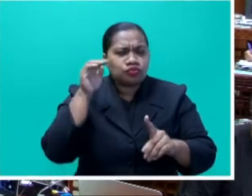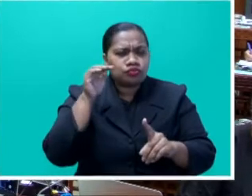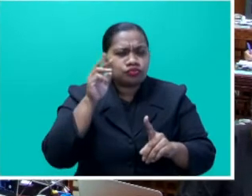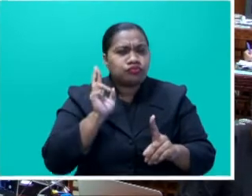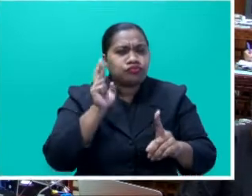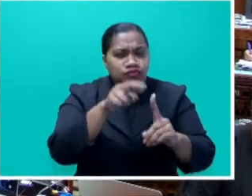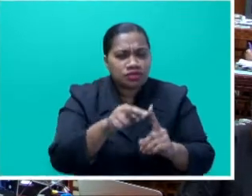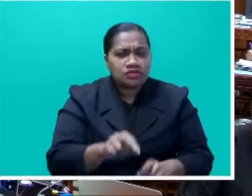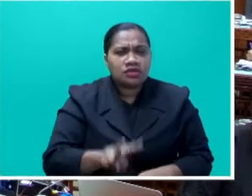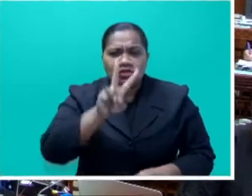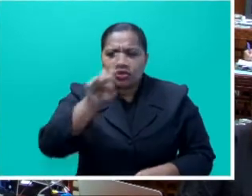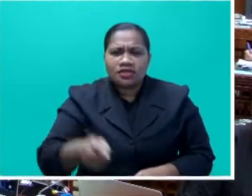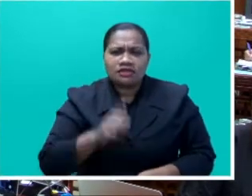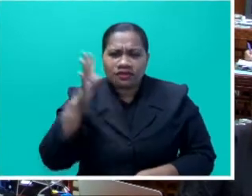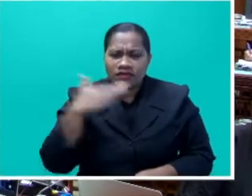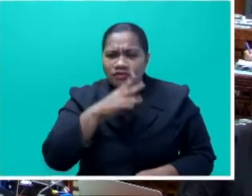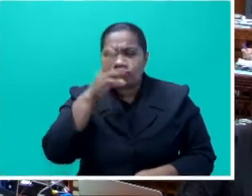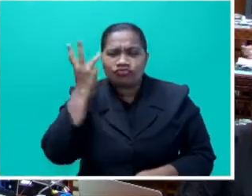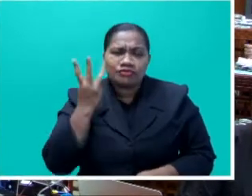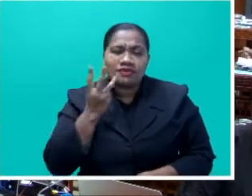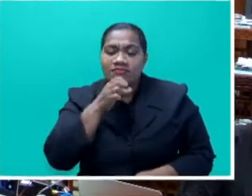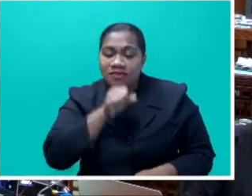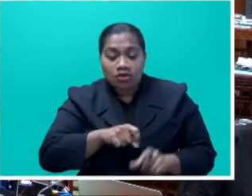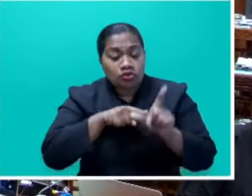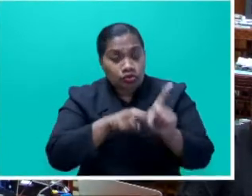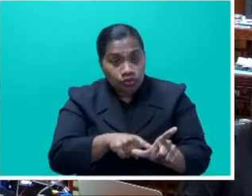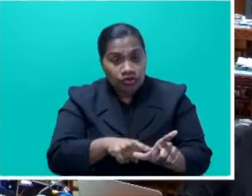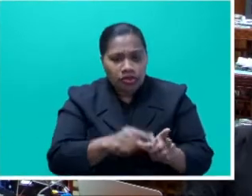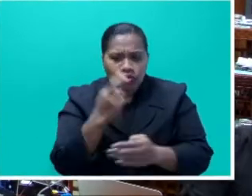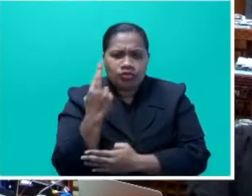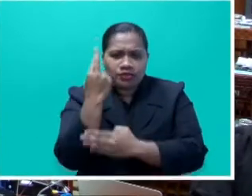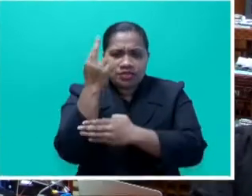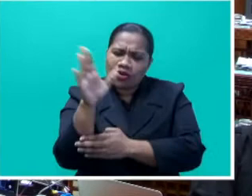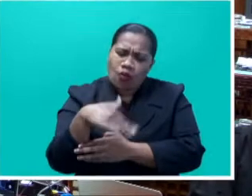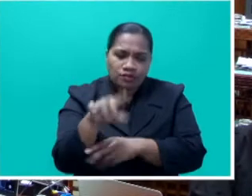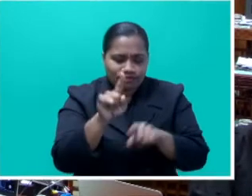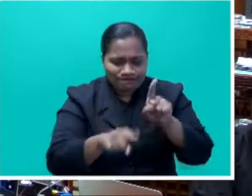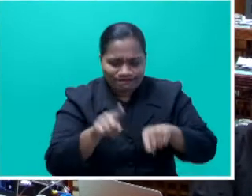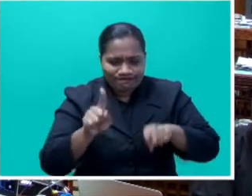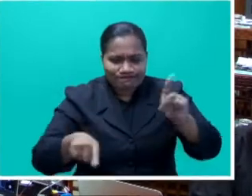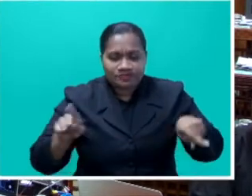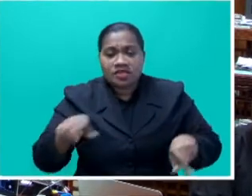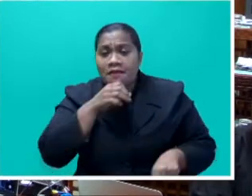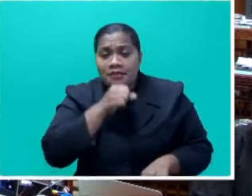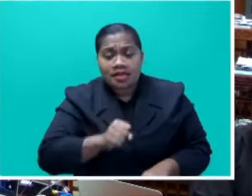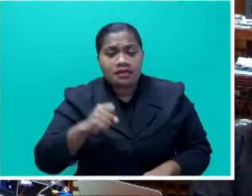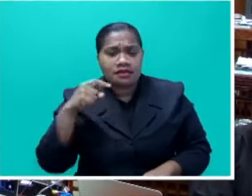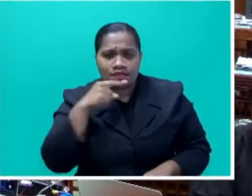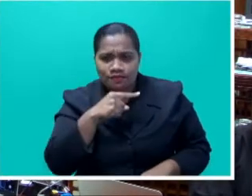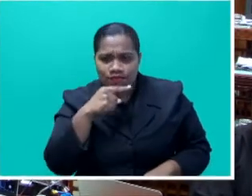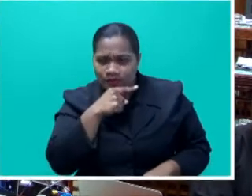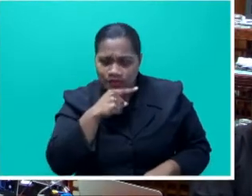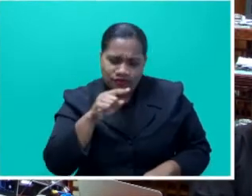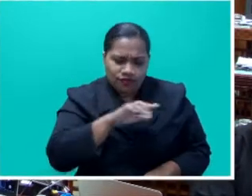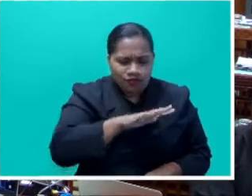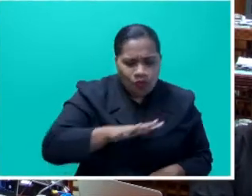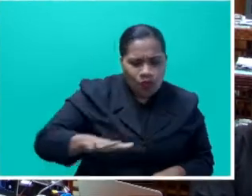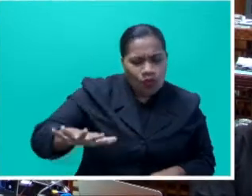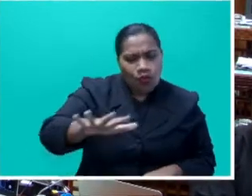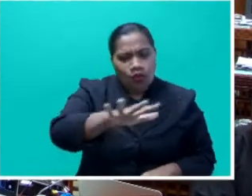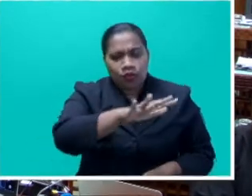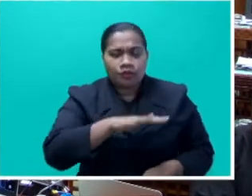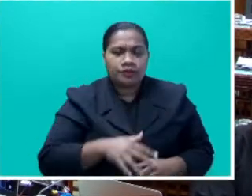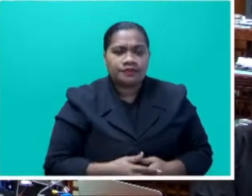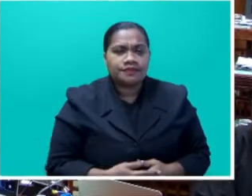youth, representing women in all their diversities, men and boys, and stakeholders across 13, as I mentioned, settings or sectors